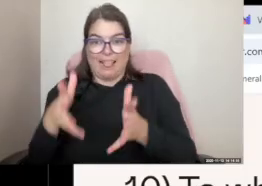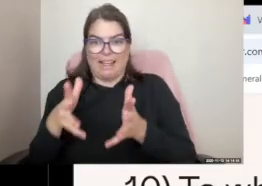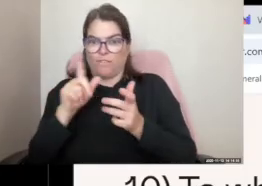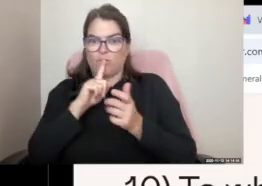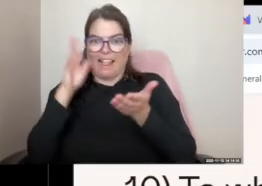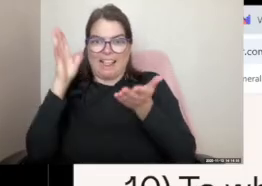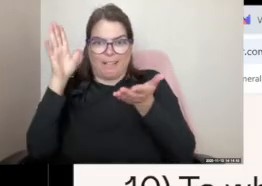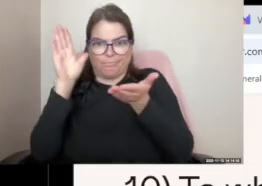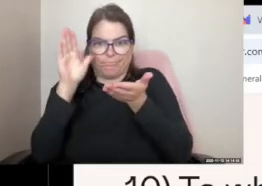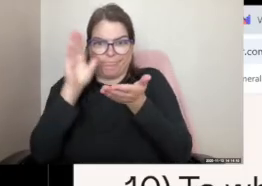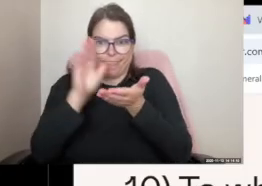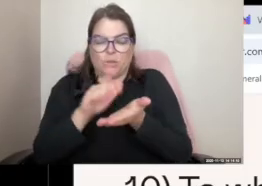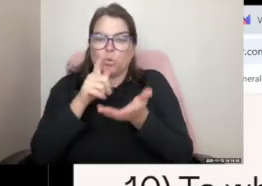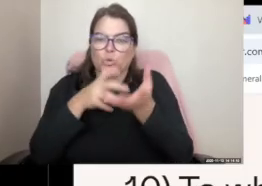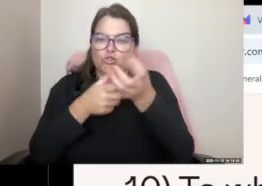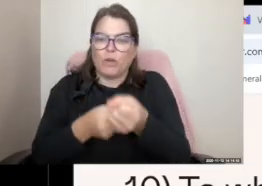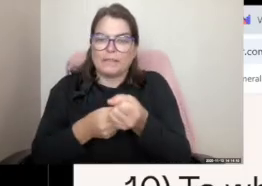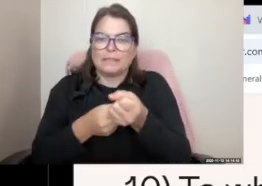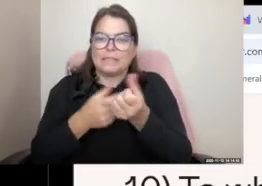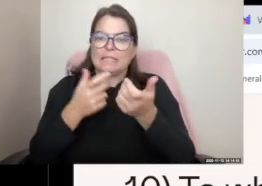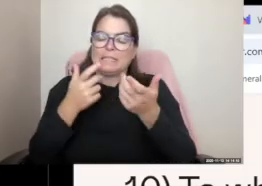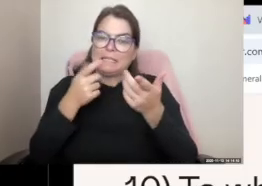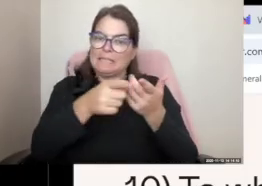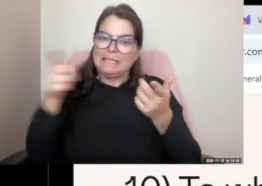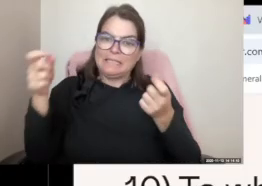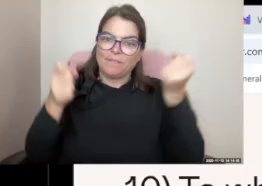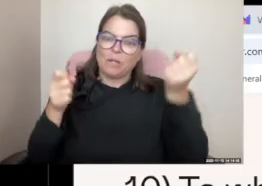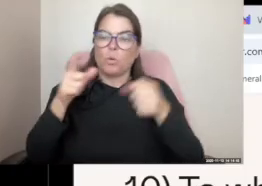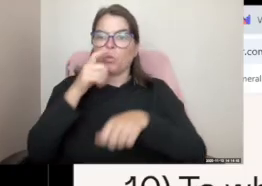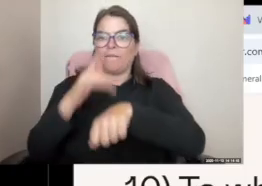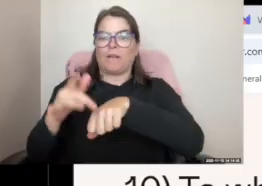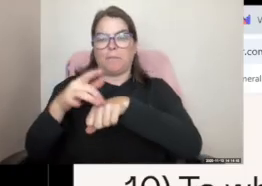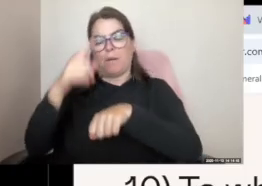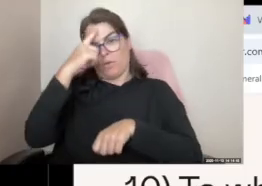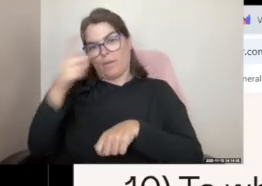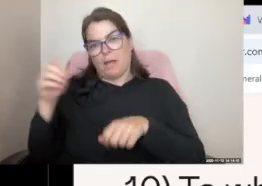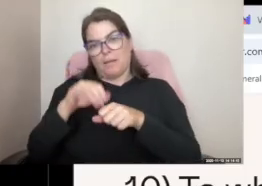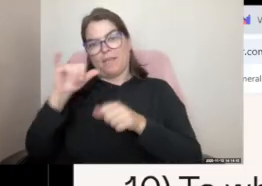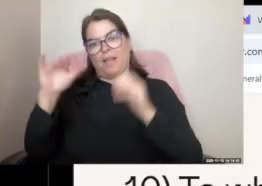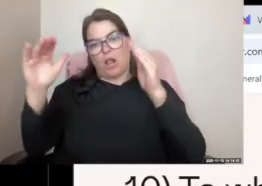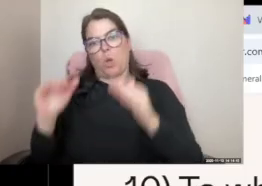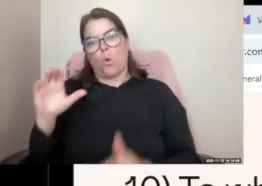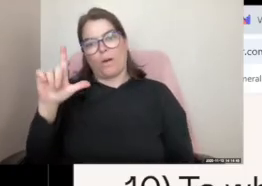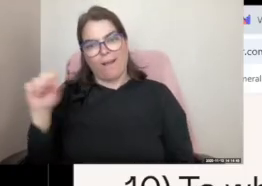with seeing, OEMs like General Motors pull out of the Bright Drop, leaving